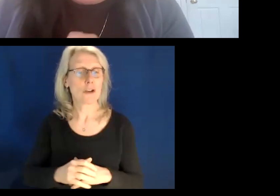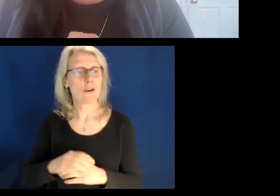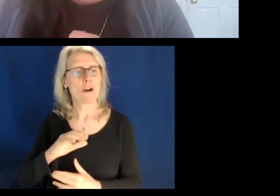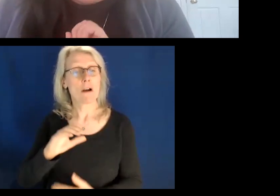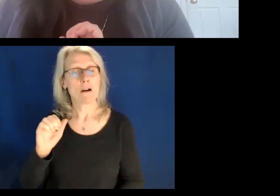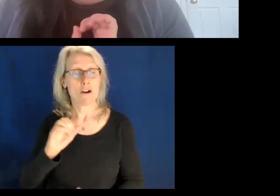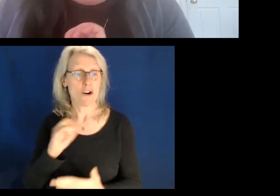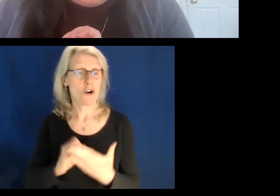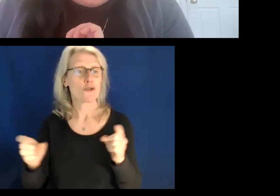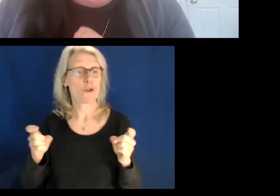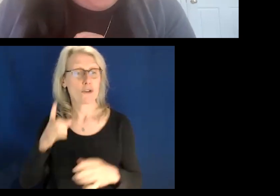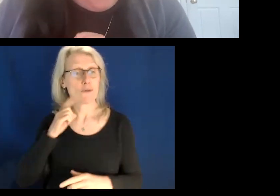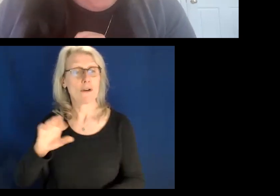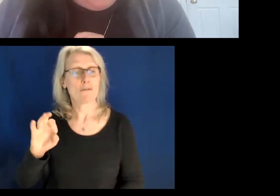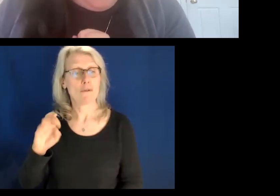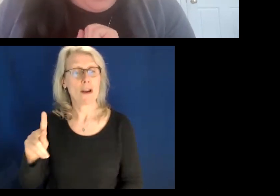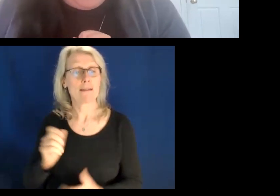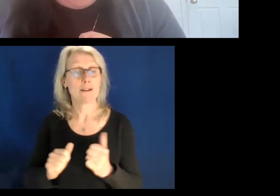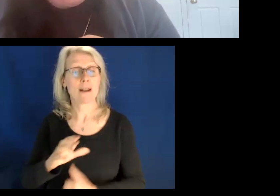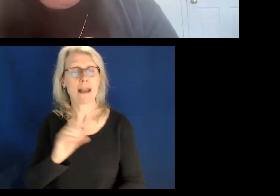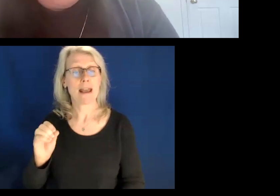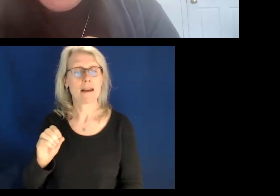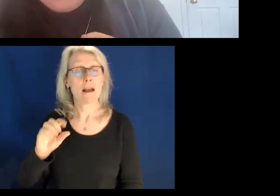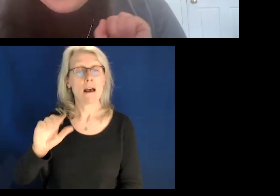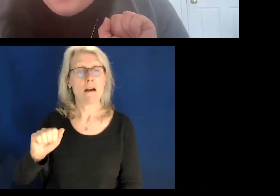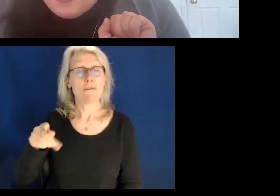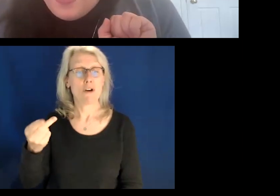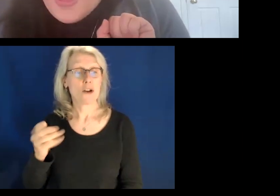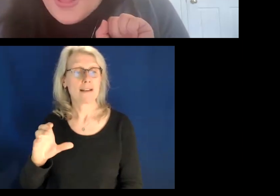founder and artistic director of Aphotic Theatre. And we have Shawn,